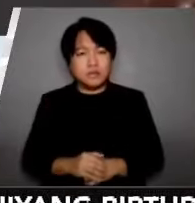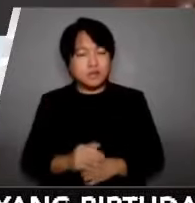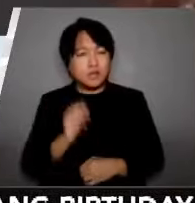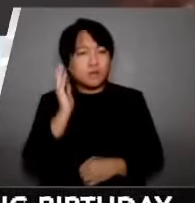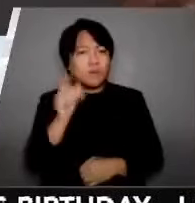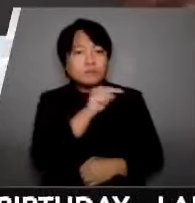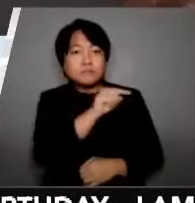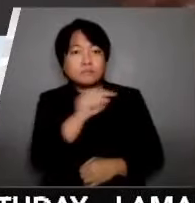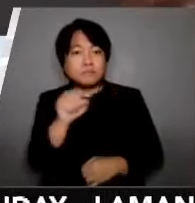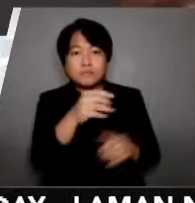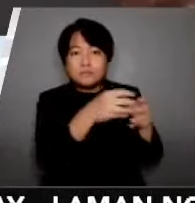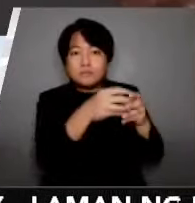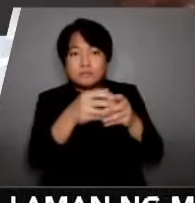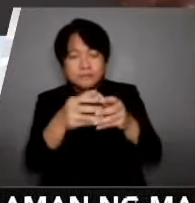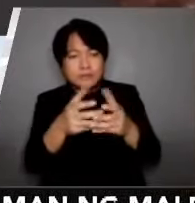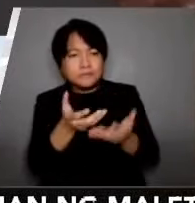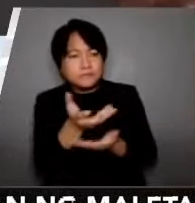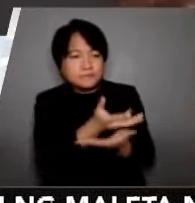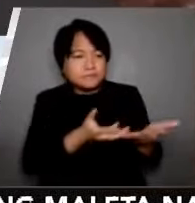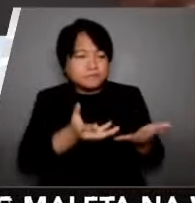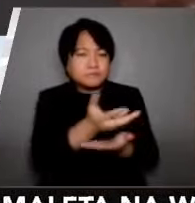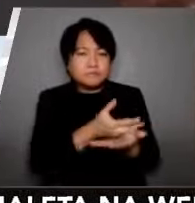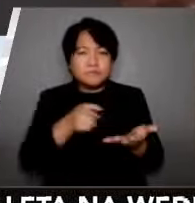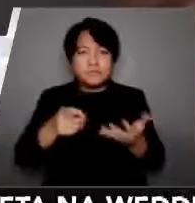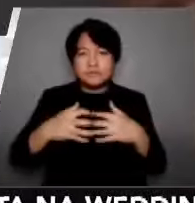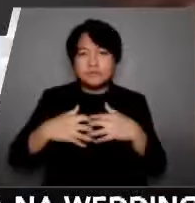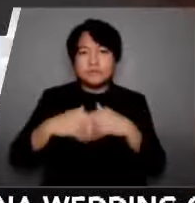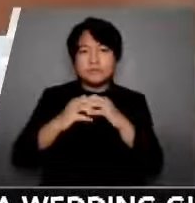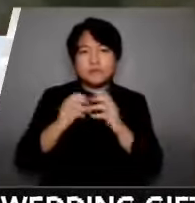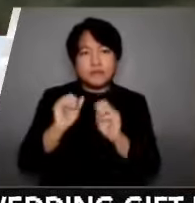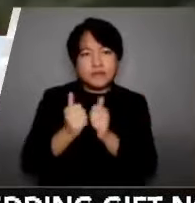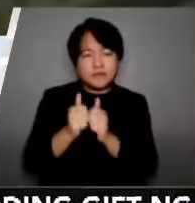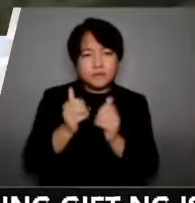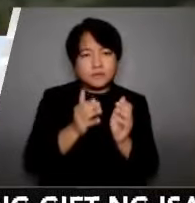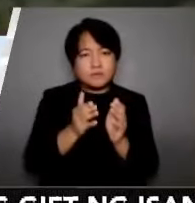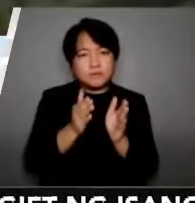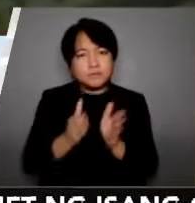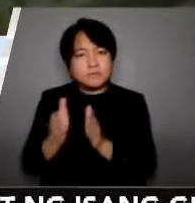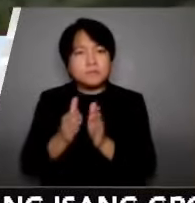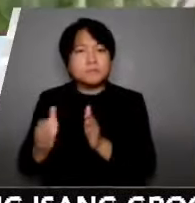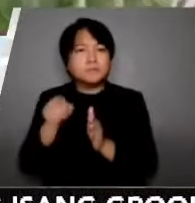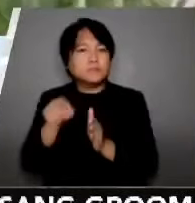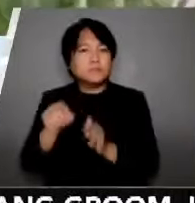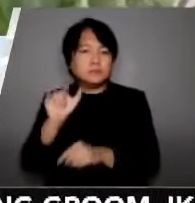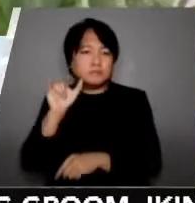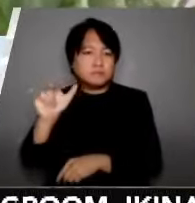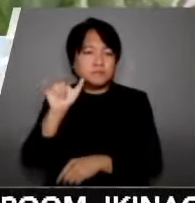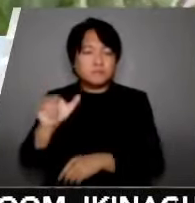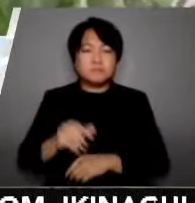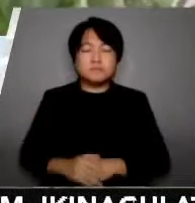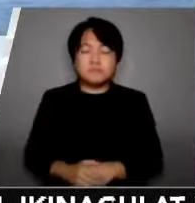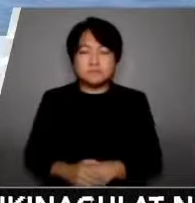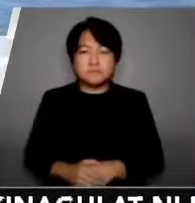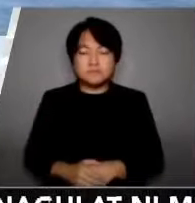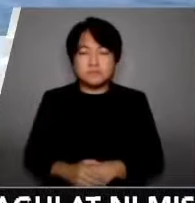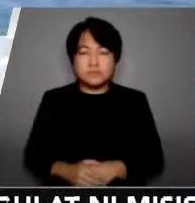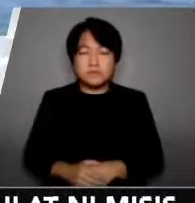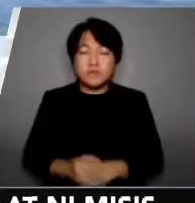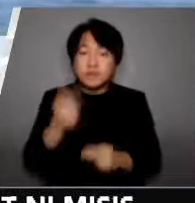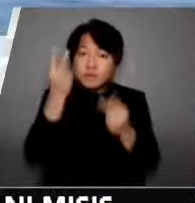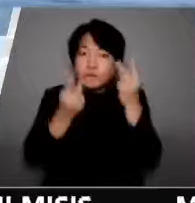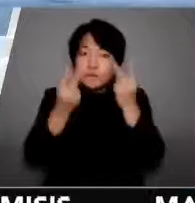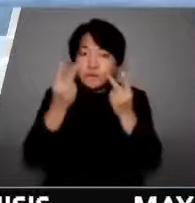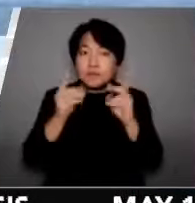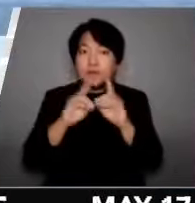reforms in the operations of the airport ang tourism department mas paigtingin ang pagkakaroon ng